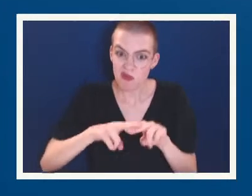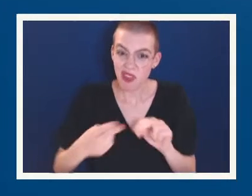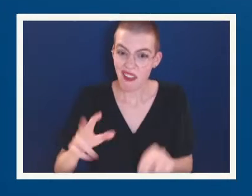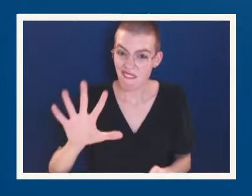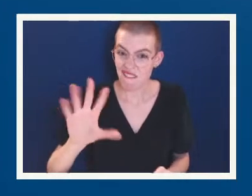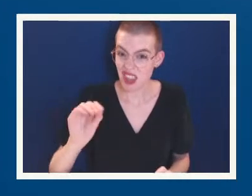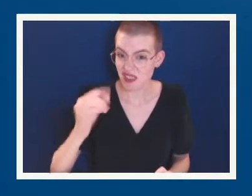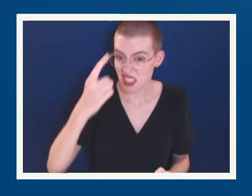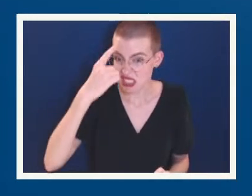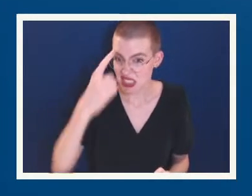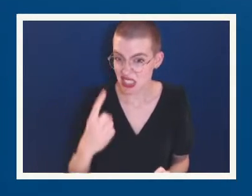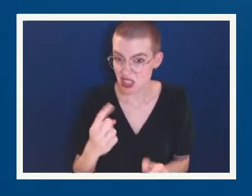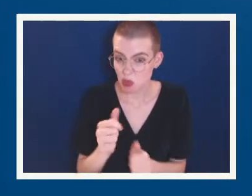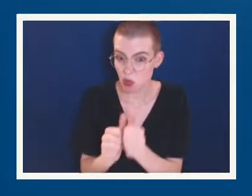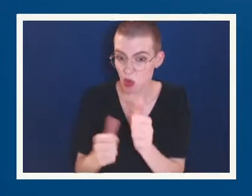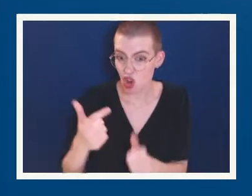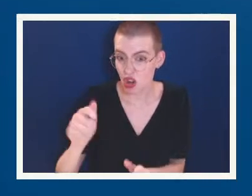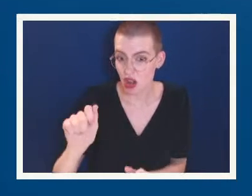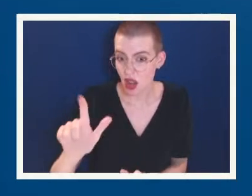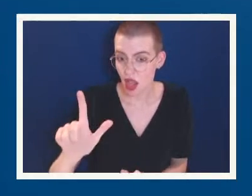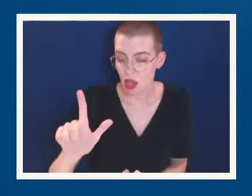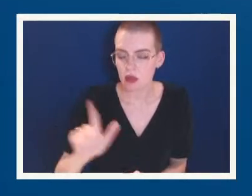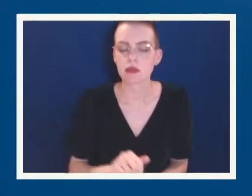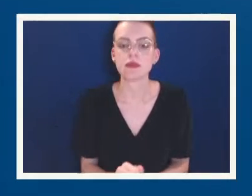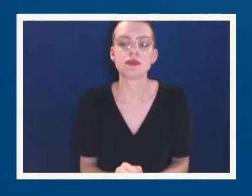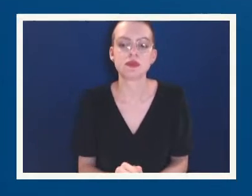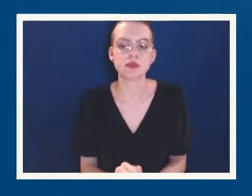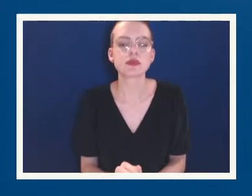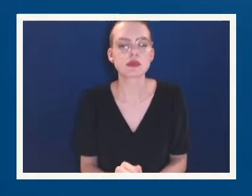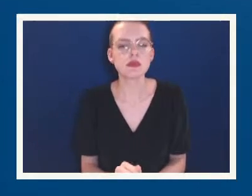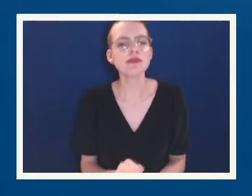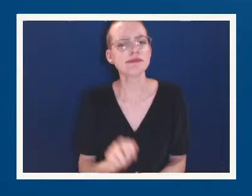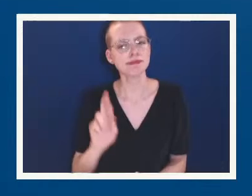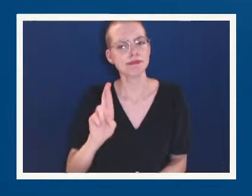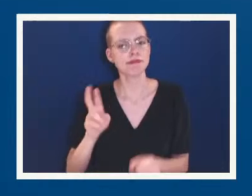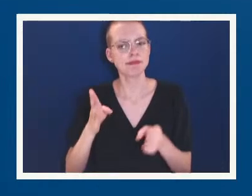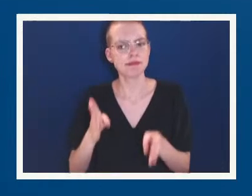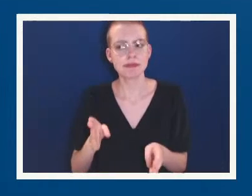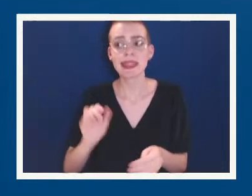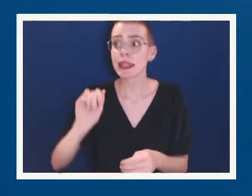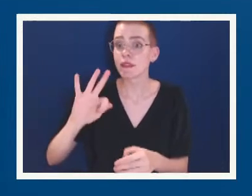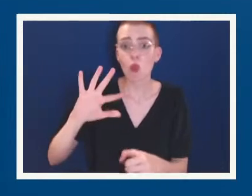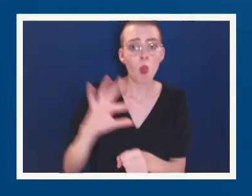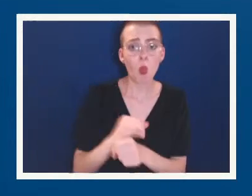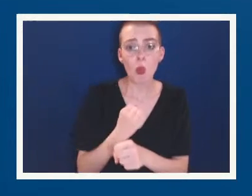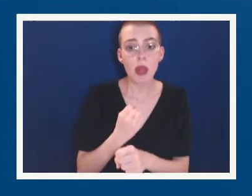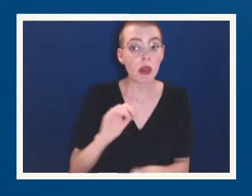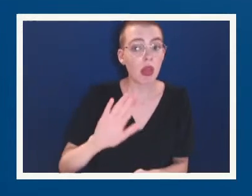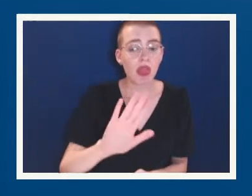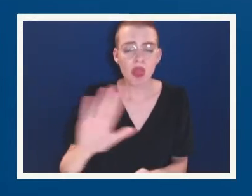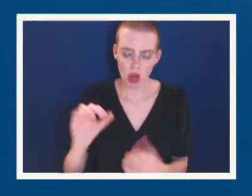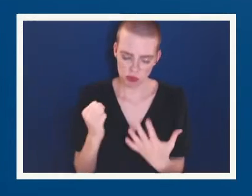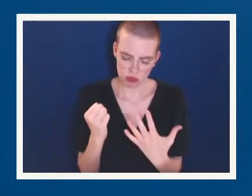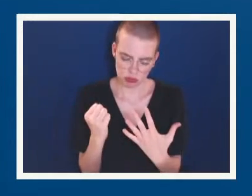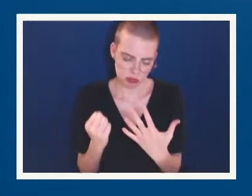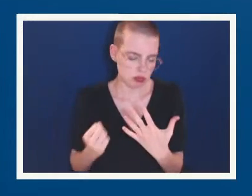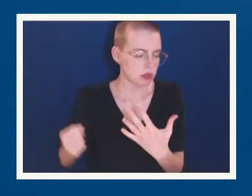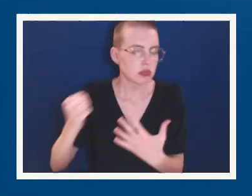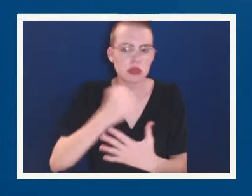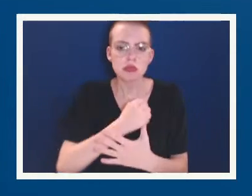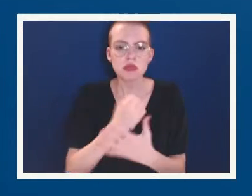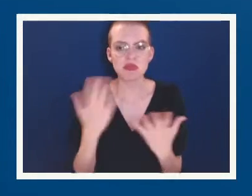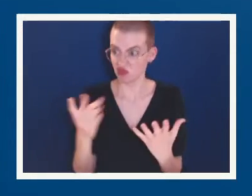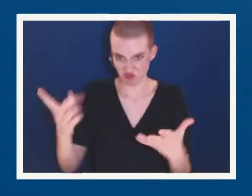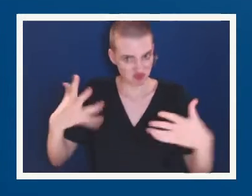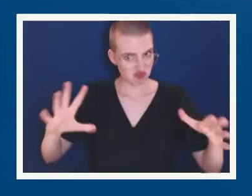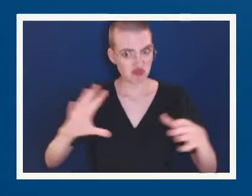what their number one priority is if they win? They made it. Look, they're saying it out loud. They want to get rid of everything we just